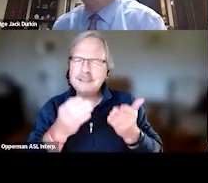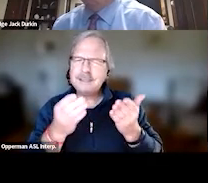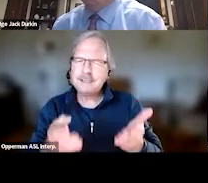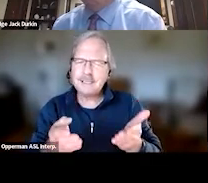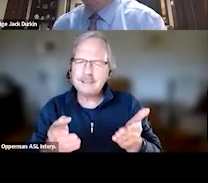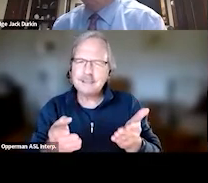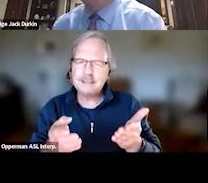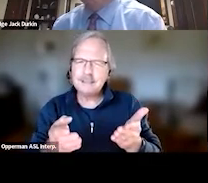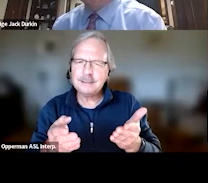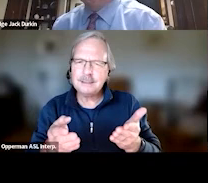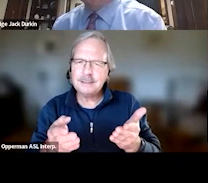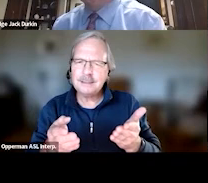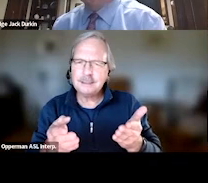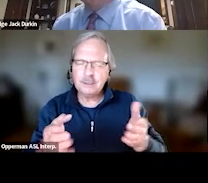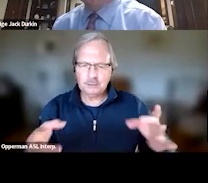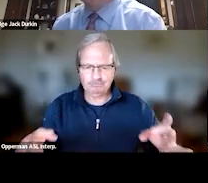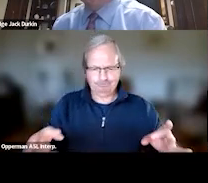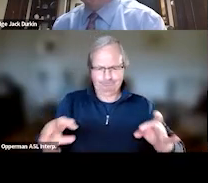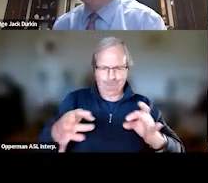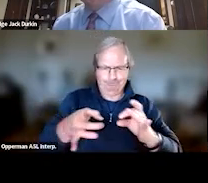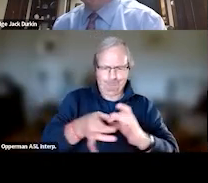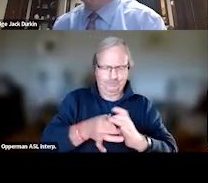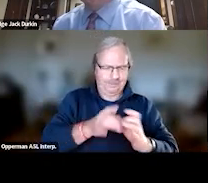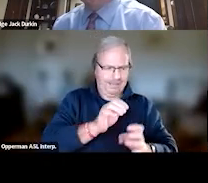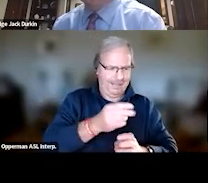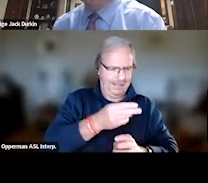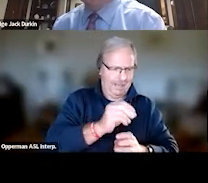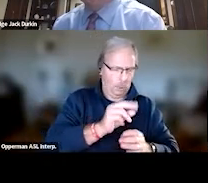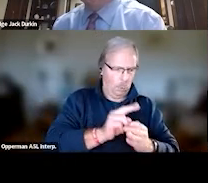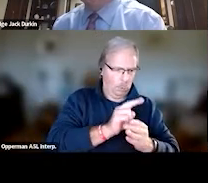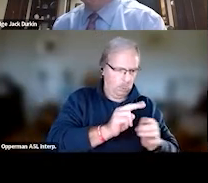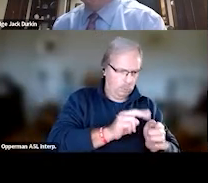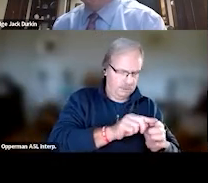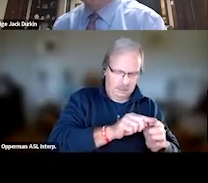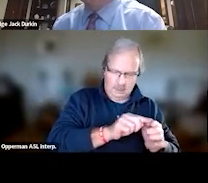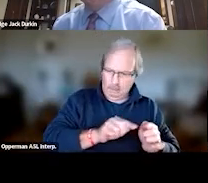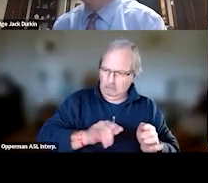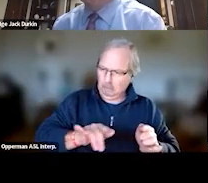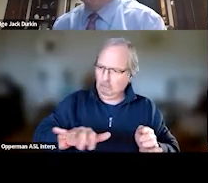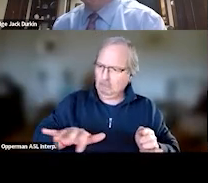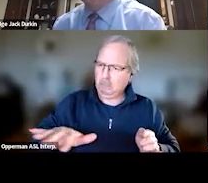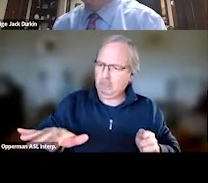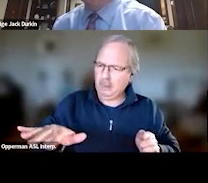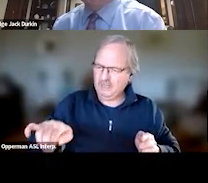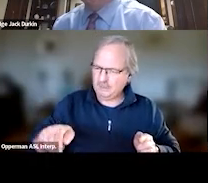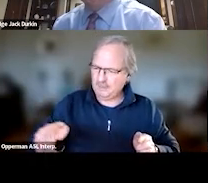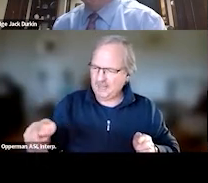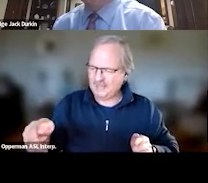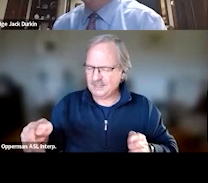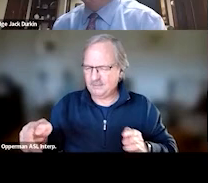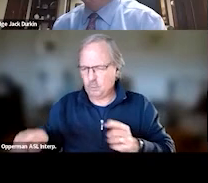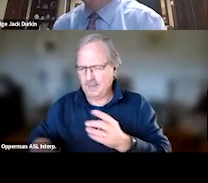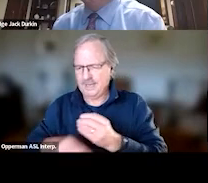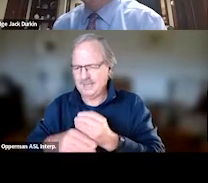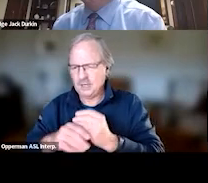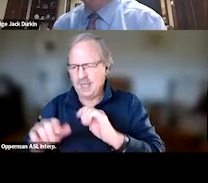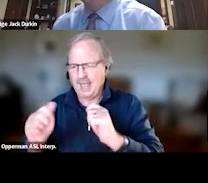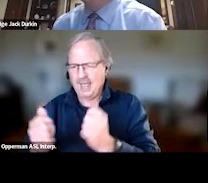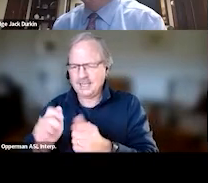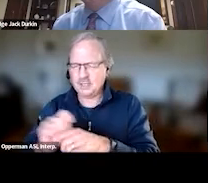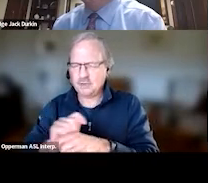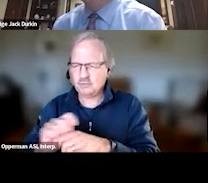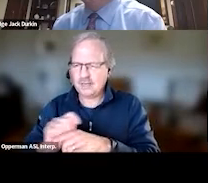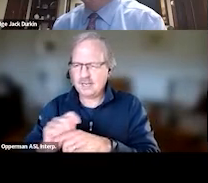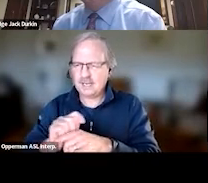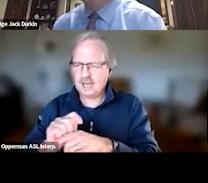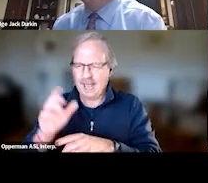suggestions to bridge the way ECHO has been used and branching them out into something like this for additional agency training? So I guess my